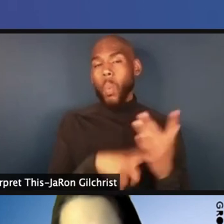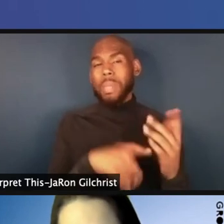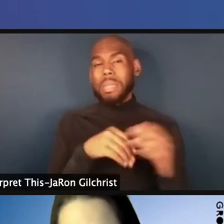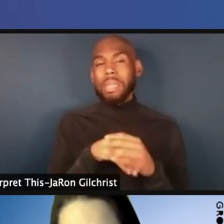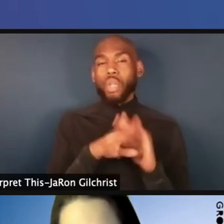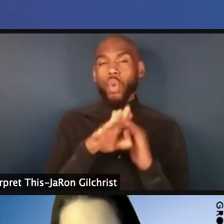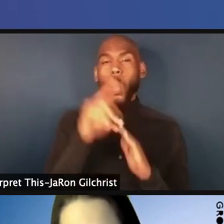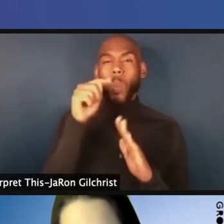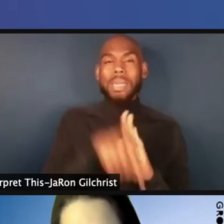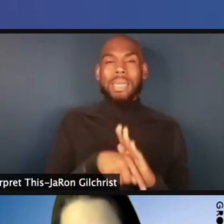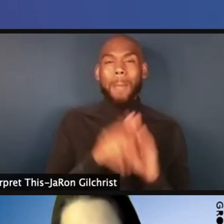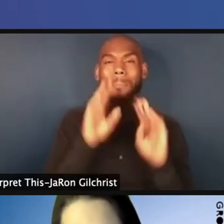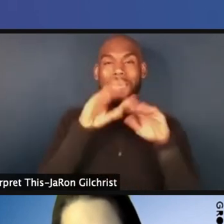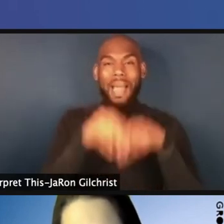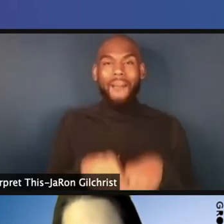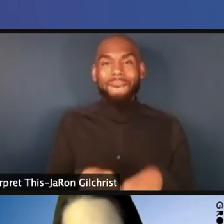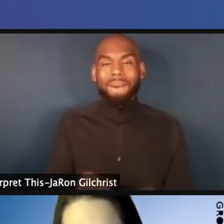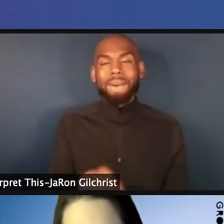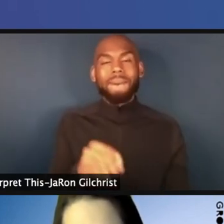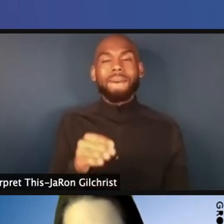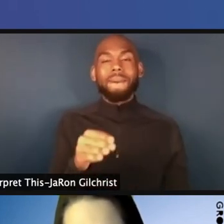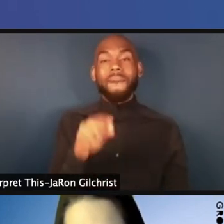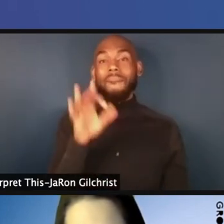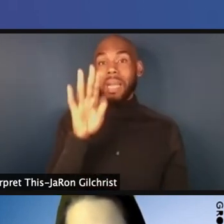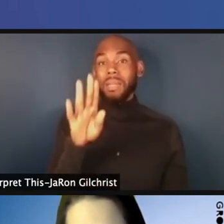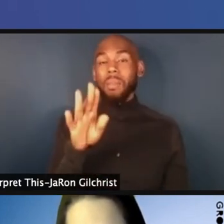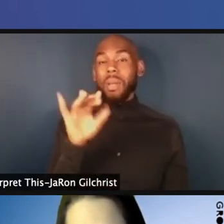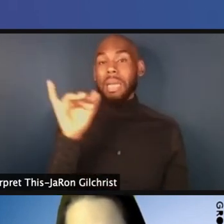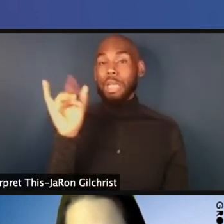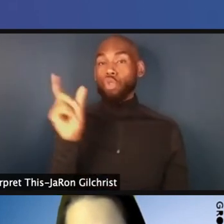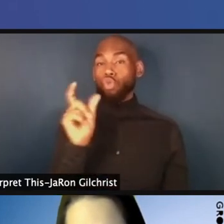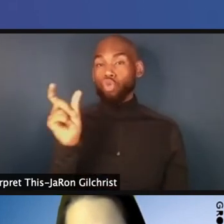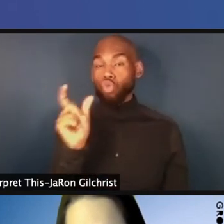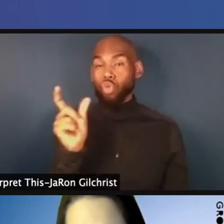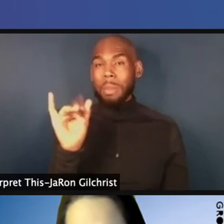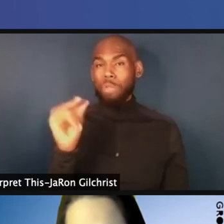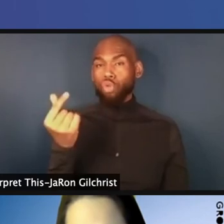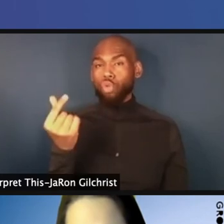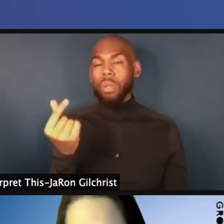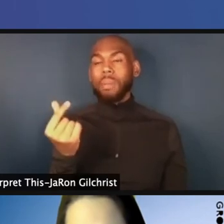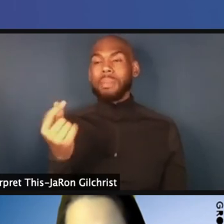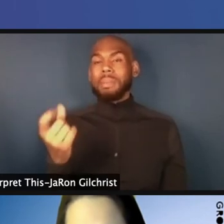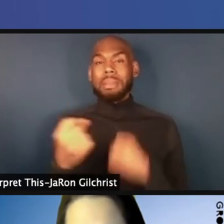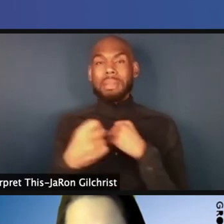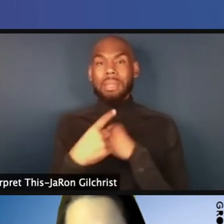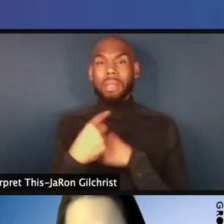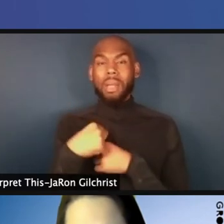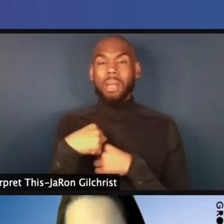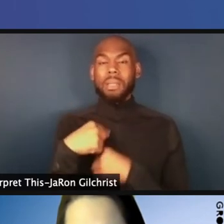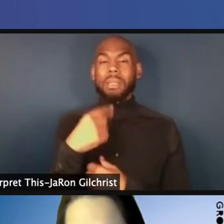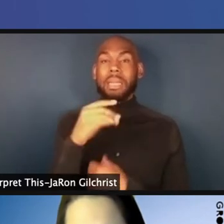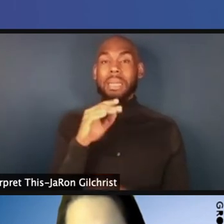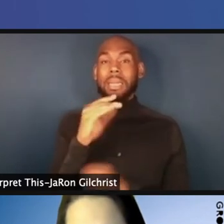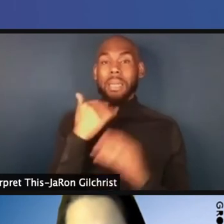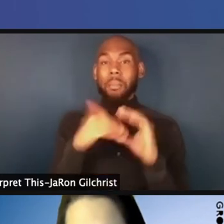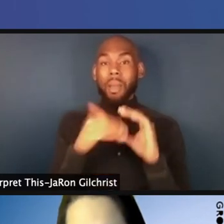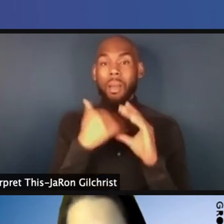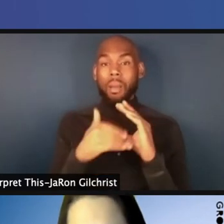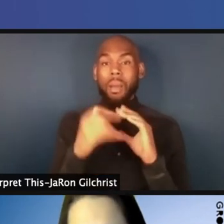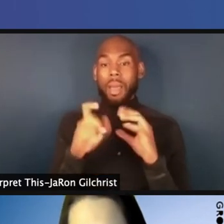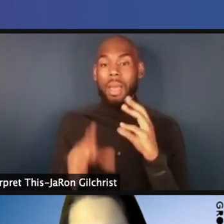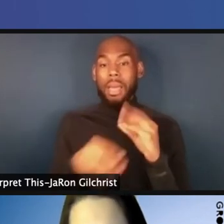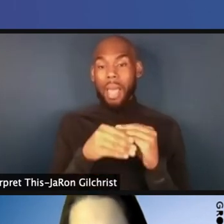just follow our Facebook, follow our Instagrams. I don't know, send us an email. We can drop our email into